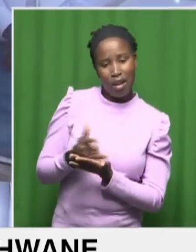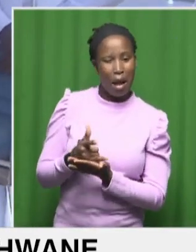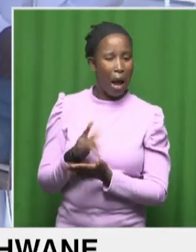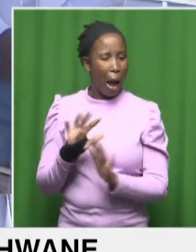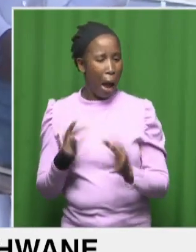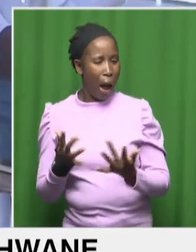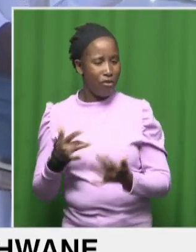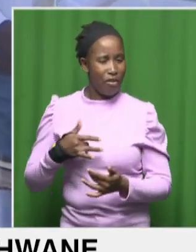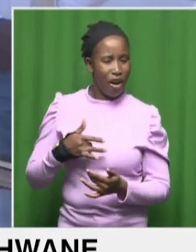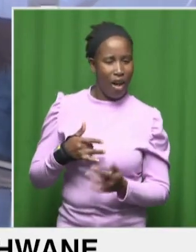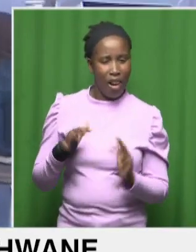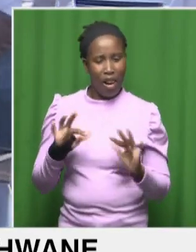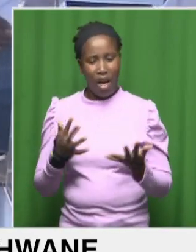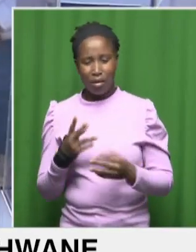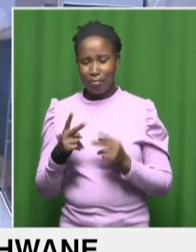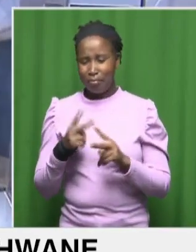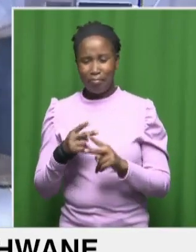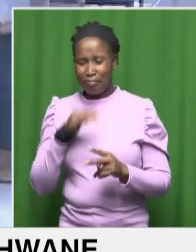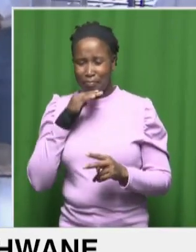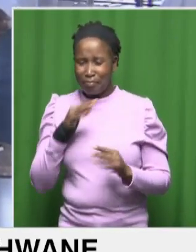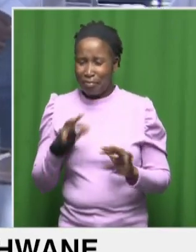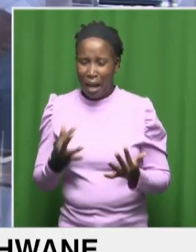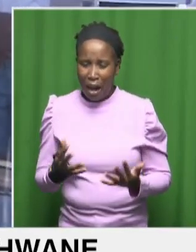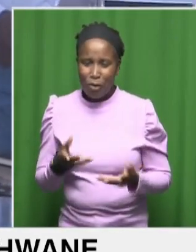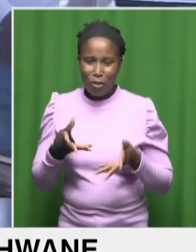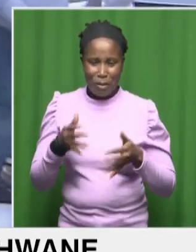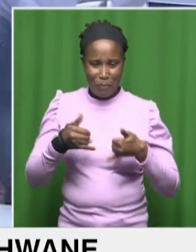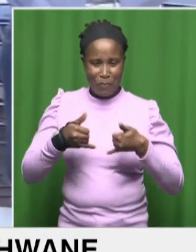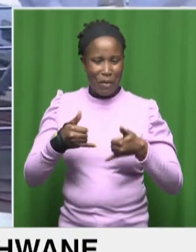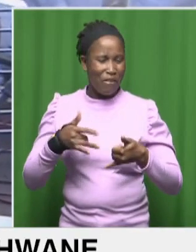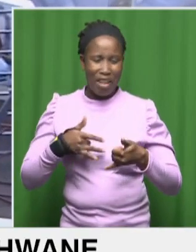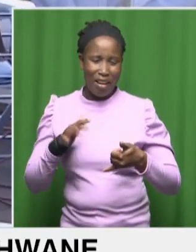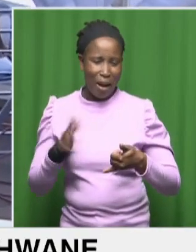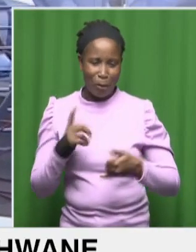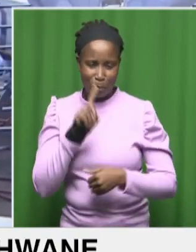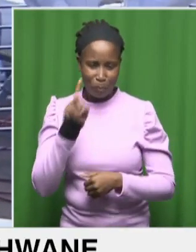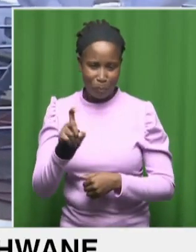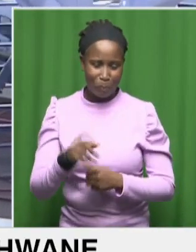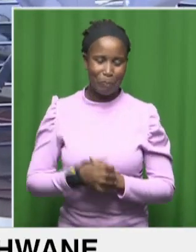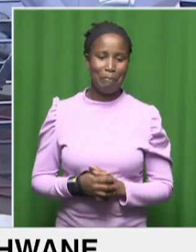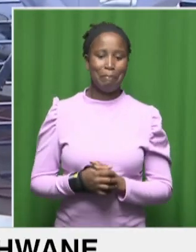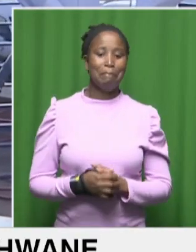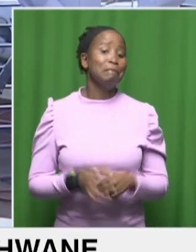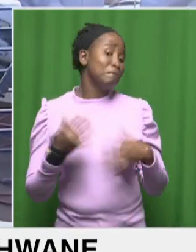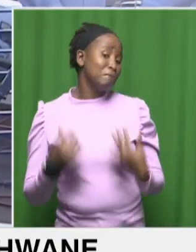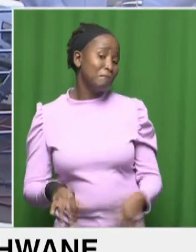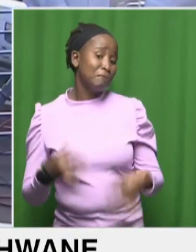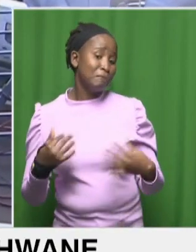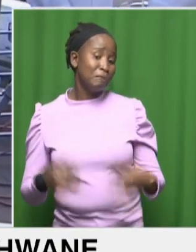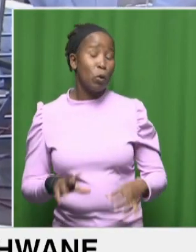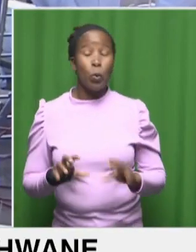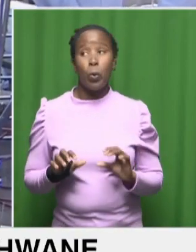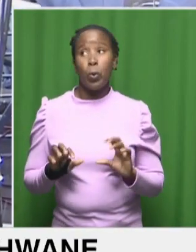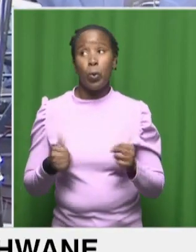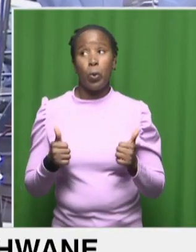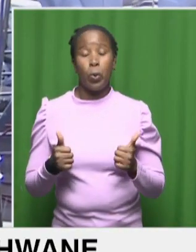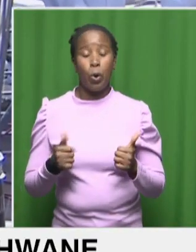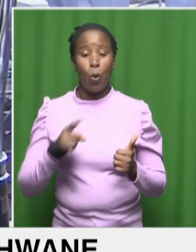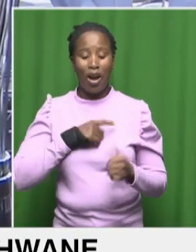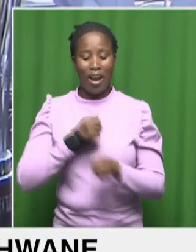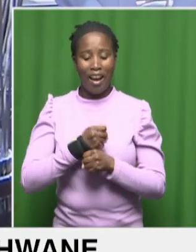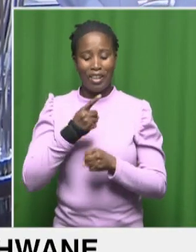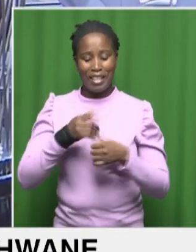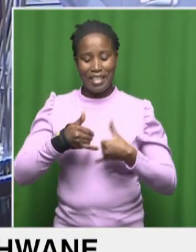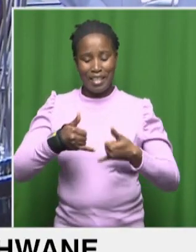what this has meant for you having the trophy here. Oh, it's great, Sakina, having a trophy in Gauteng. You can see the bus. We are